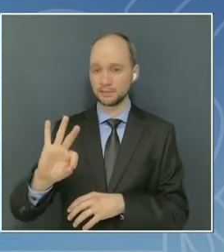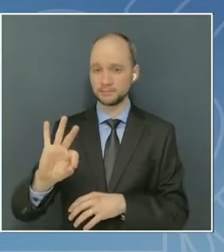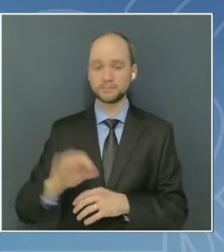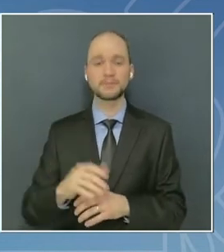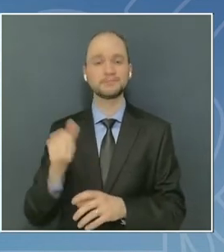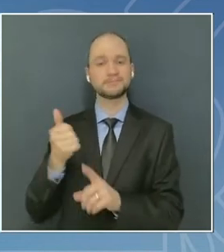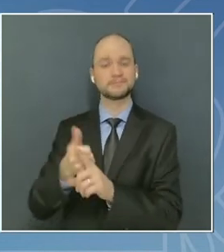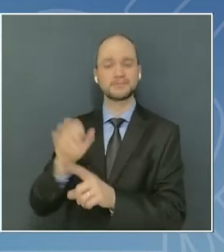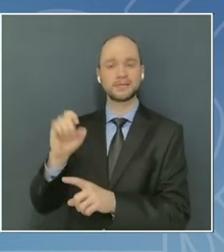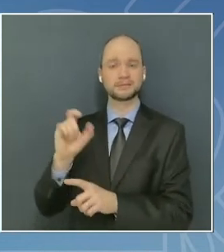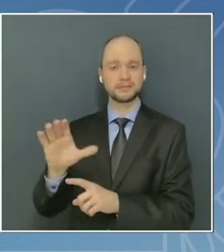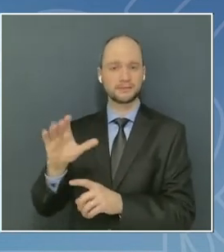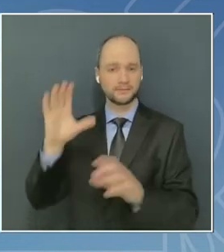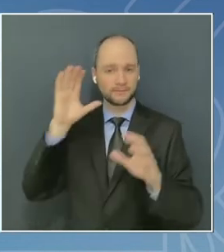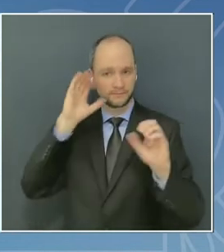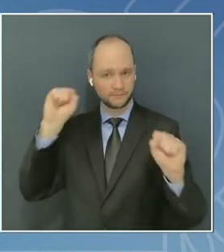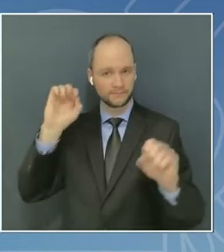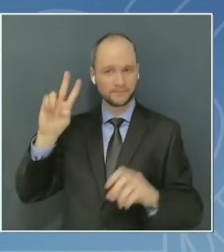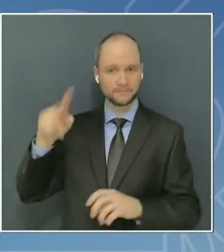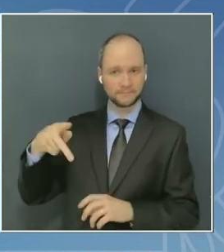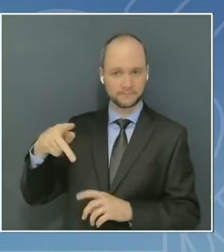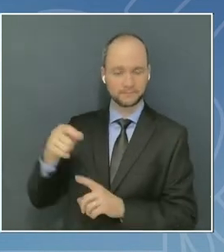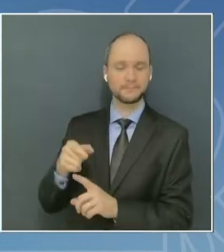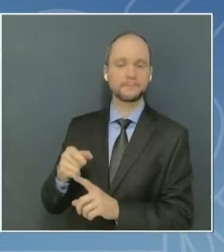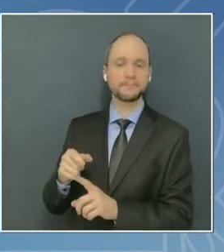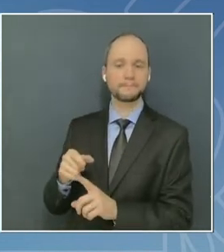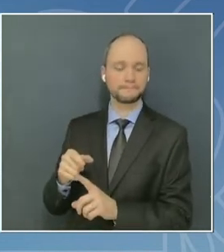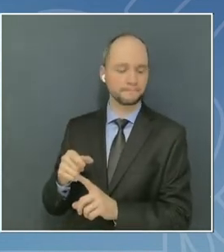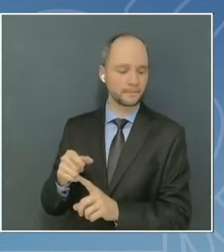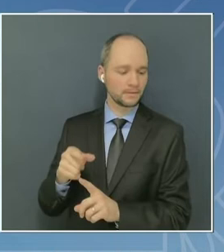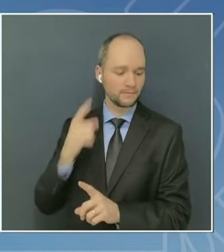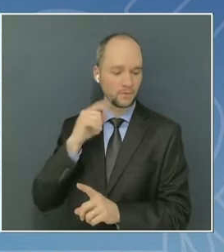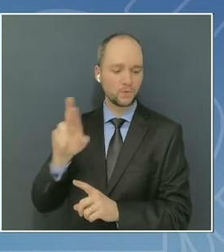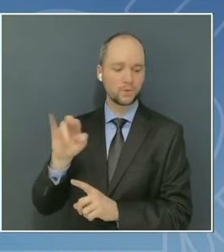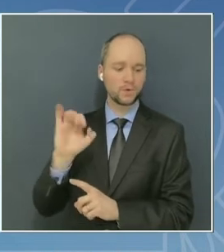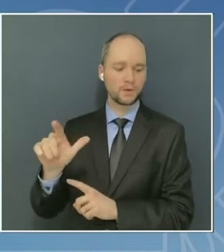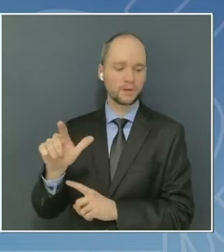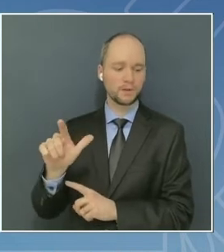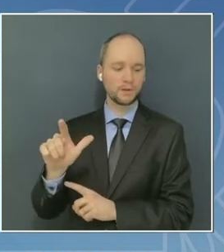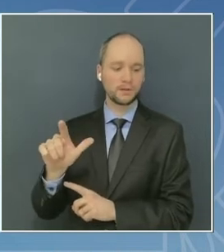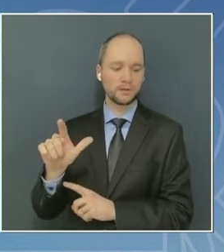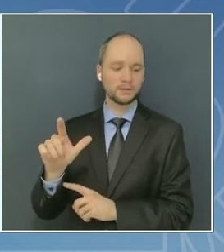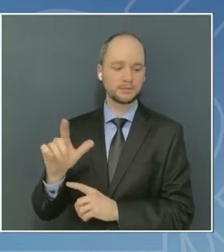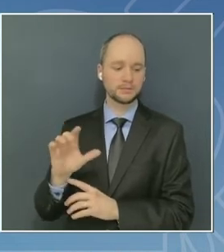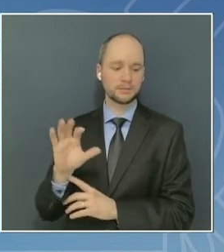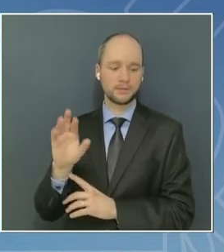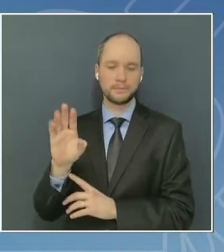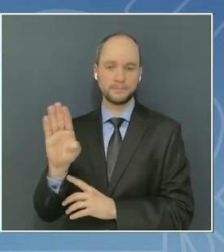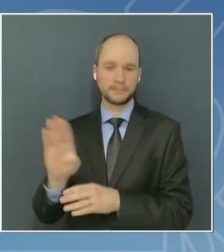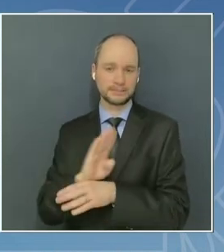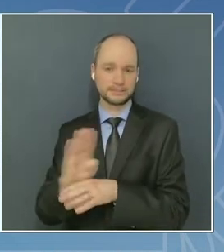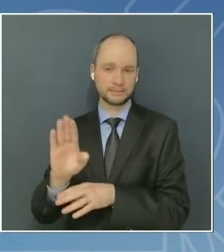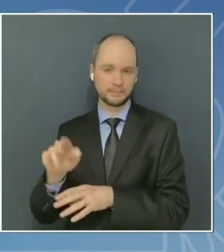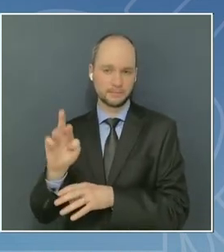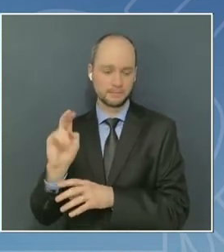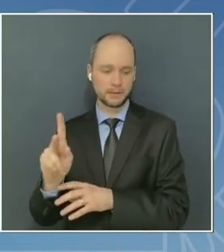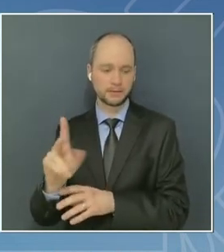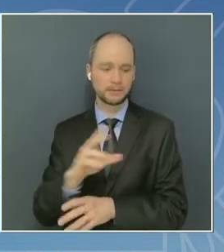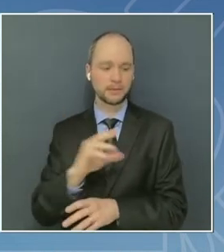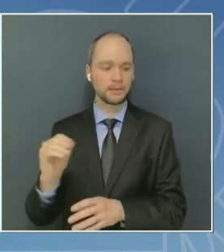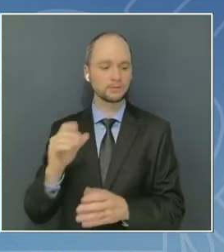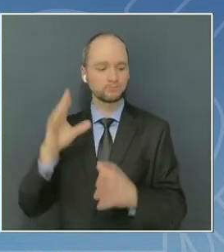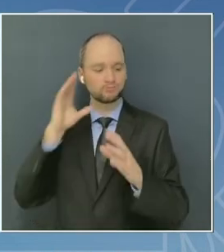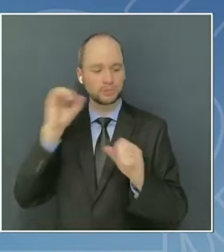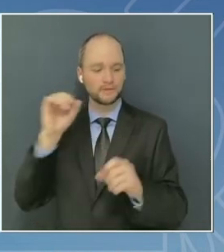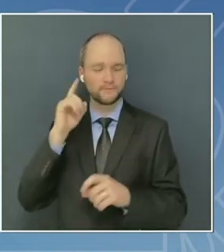and co-founder of Royal Business Bank, and also serves as the president of the U.S. Sino-Friendship Association, and is a